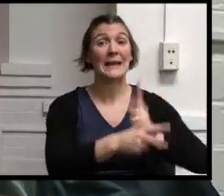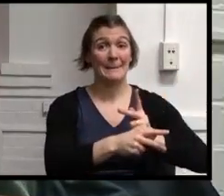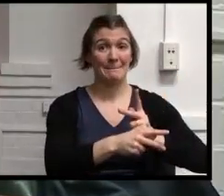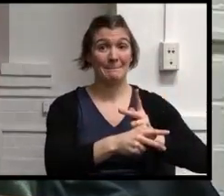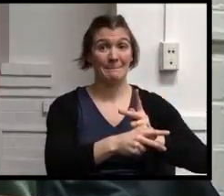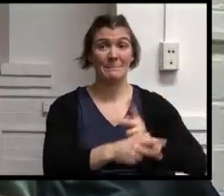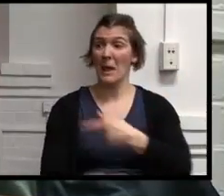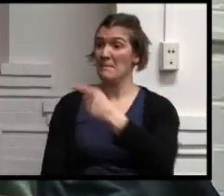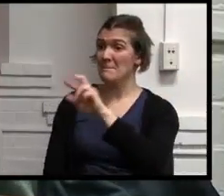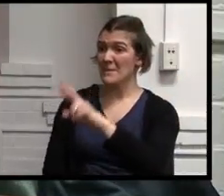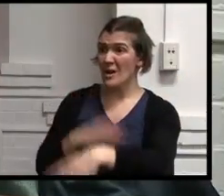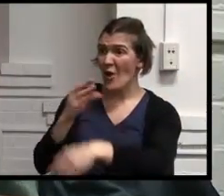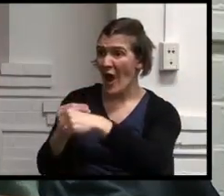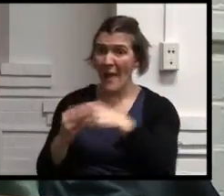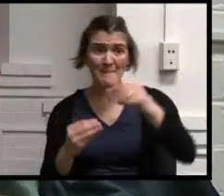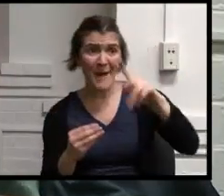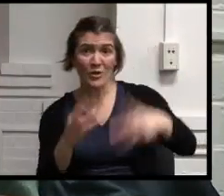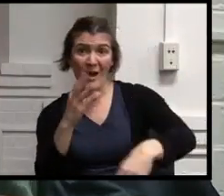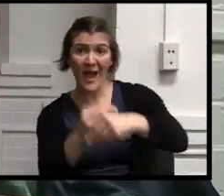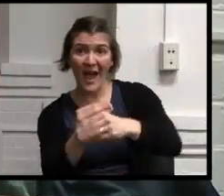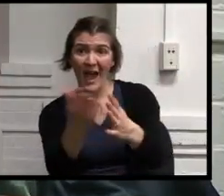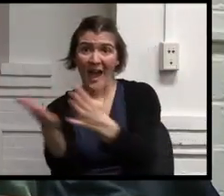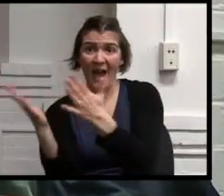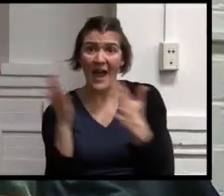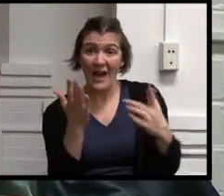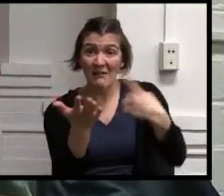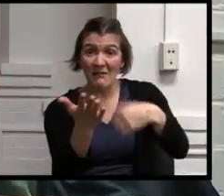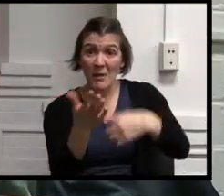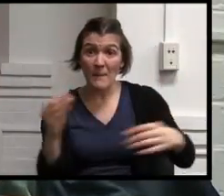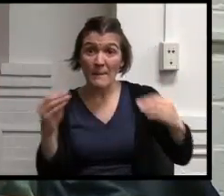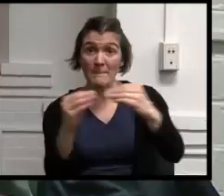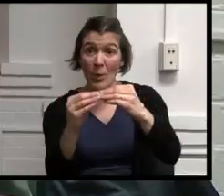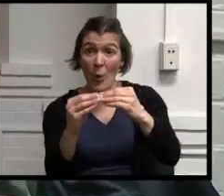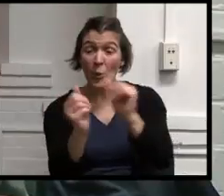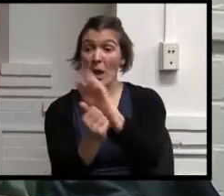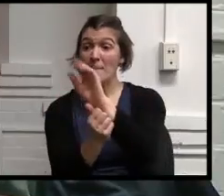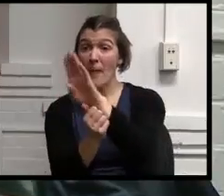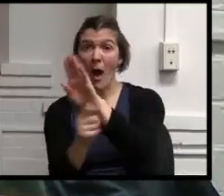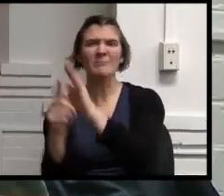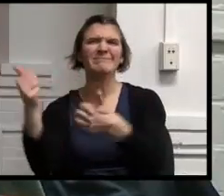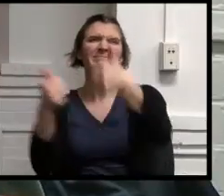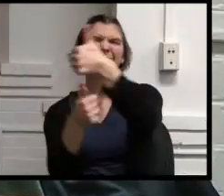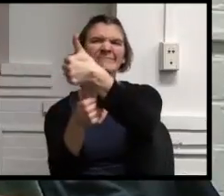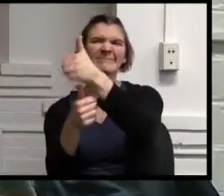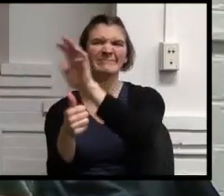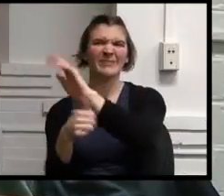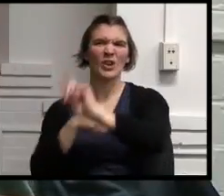Patrick have anything to add to that on, if you've had any discussions with Bob Spencer or anything,